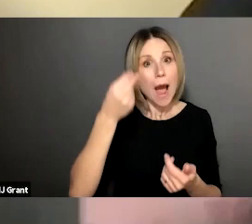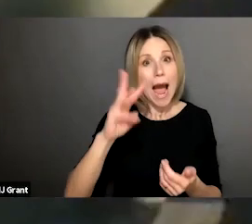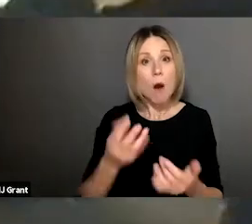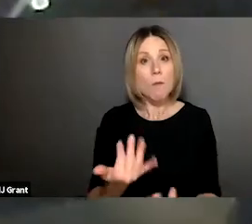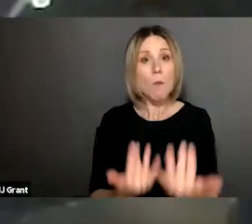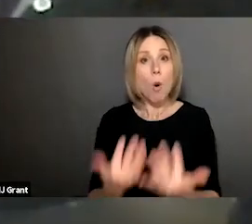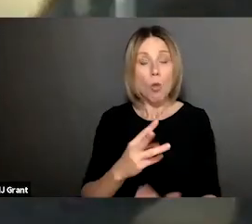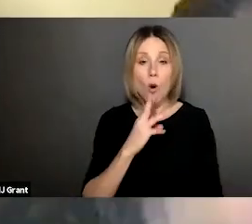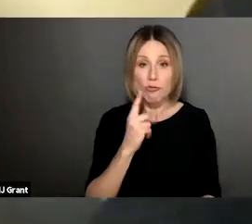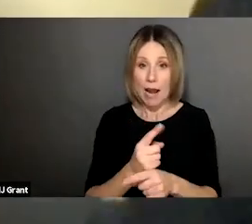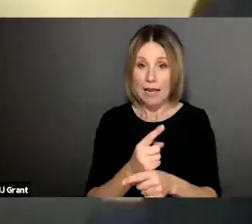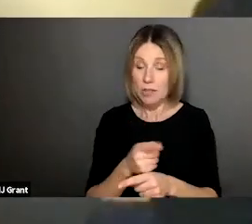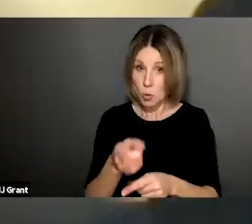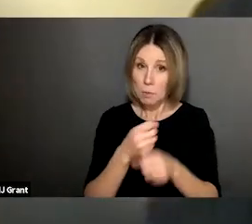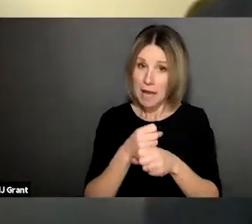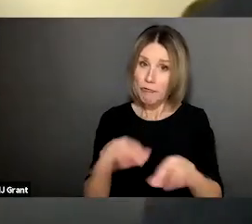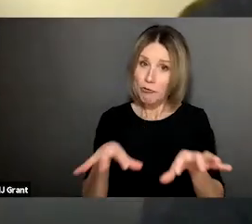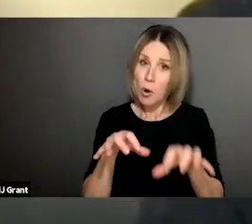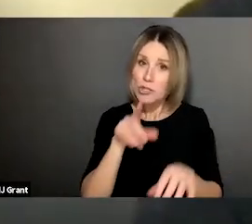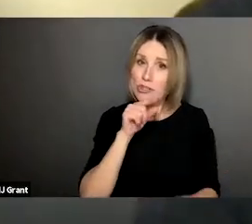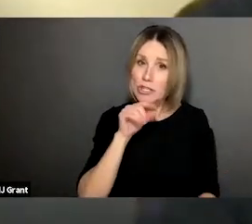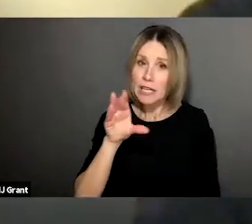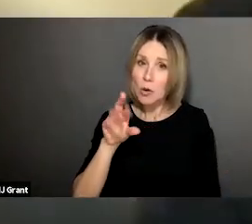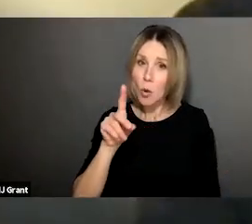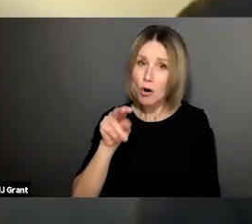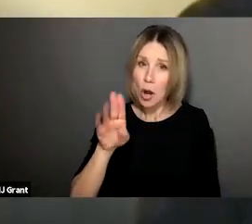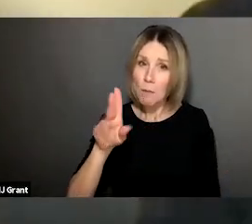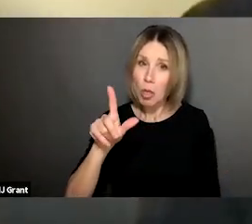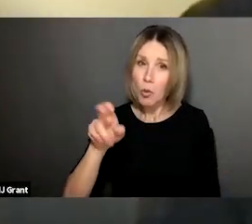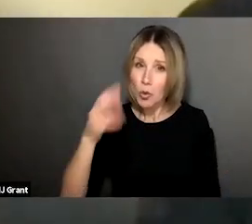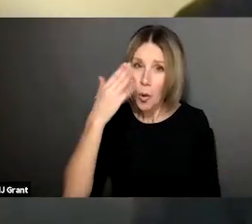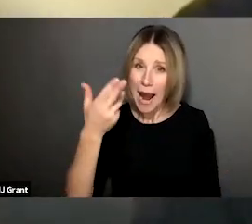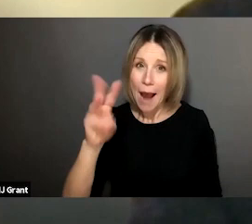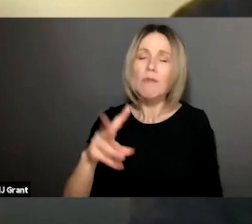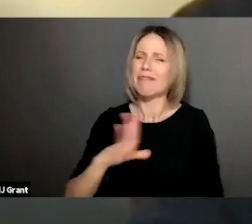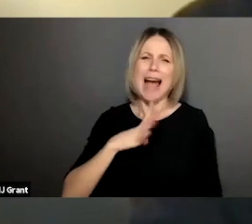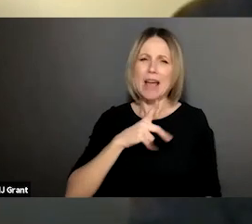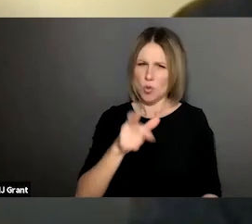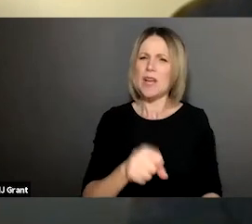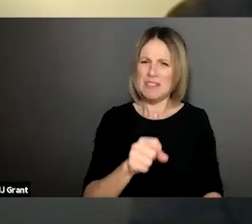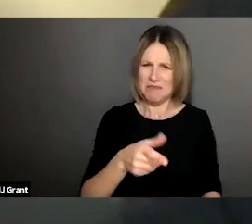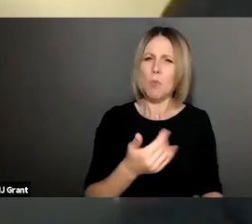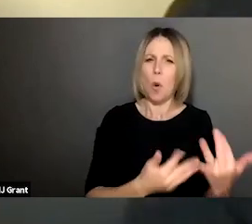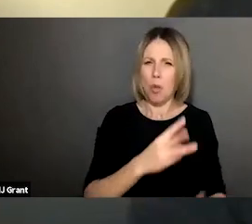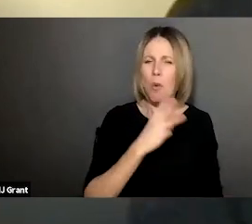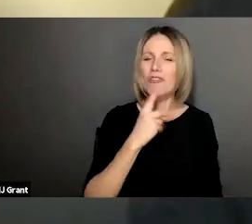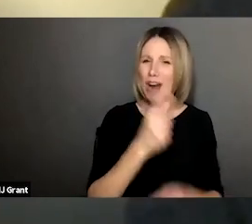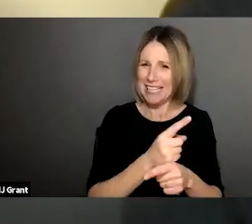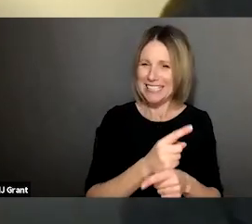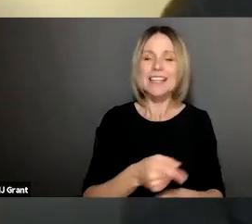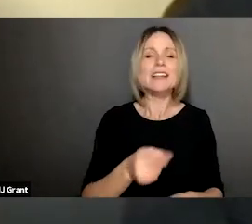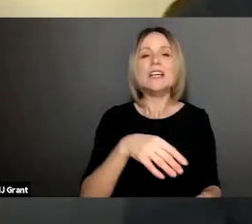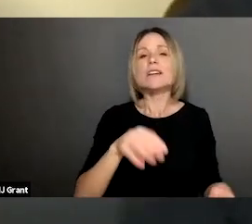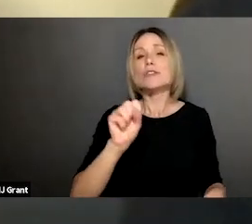can make a frozen chicken cordon bleu, you know how to boil water. So you boil water, put a lot of salt in the water, make it salty, like